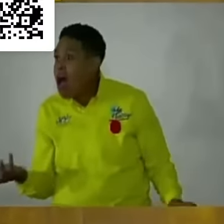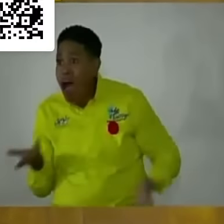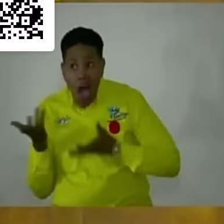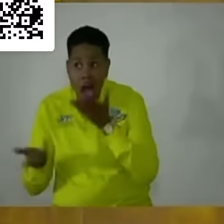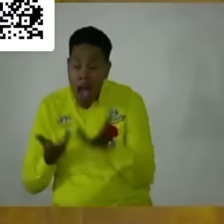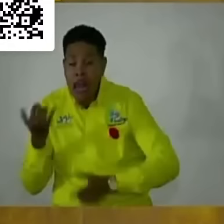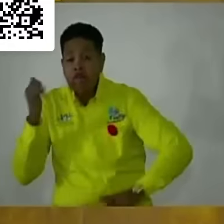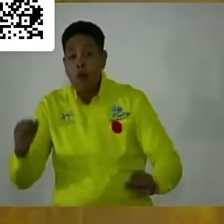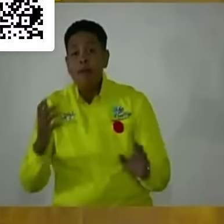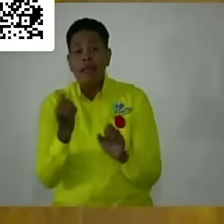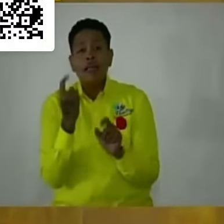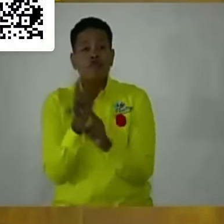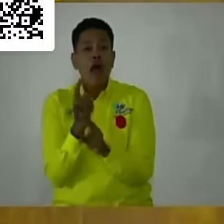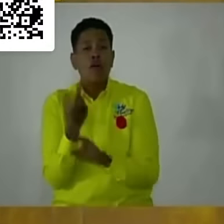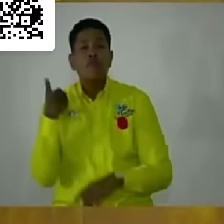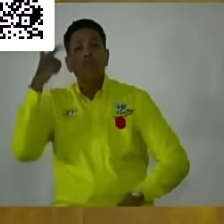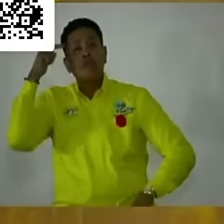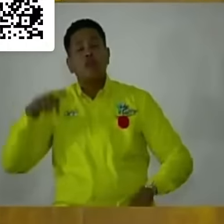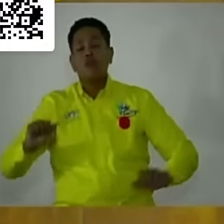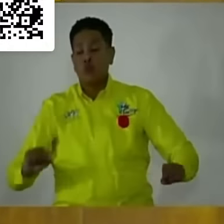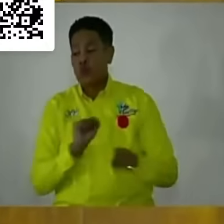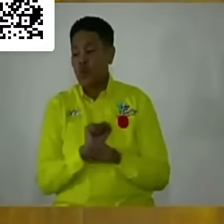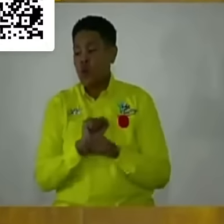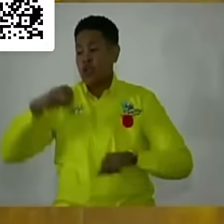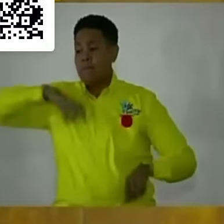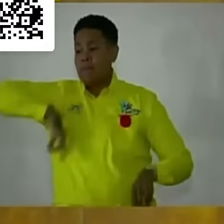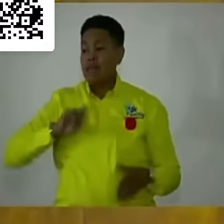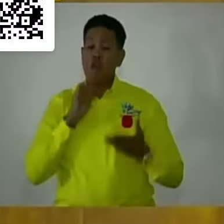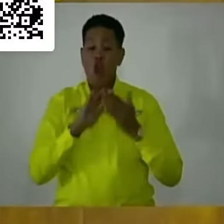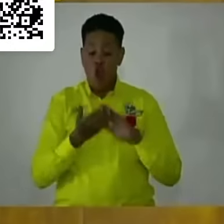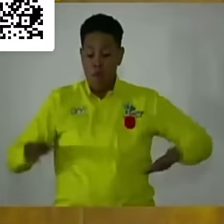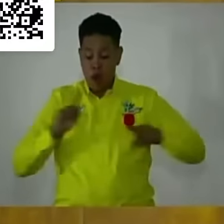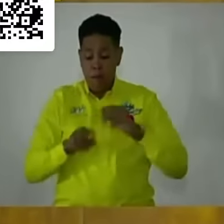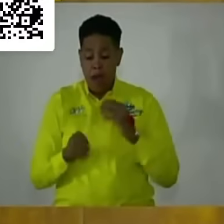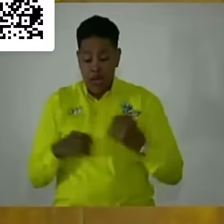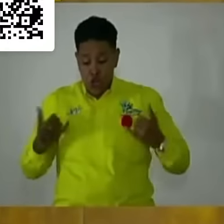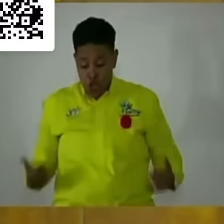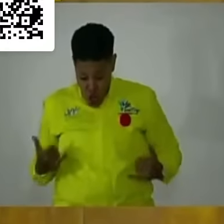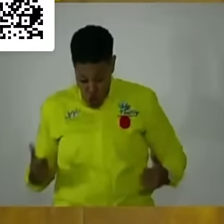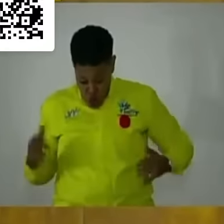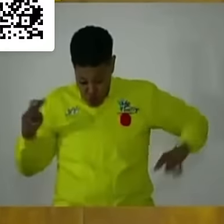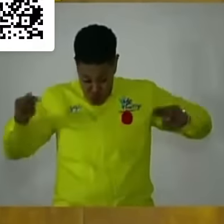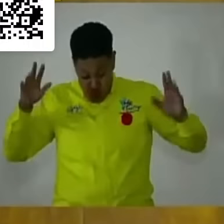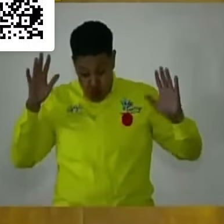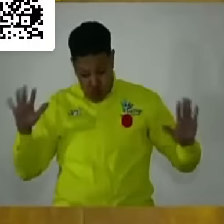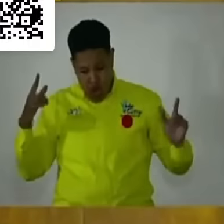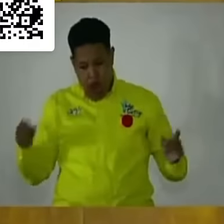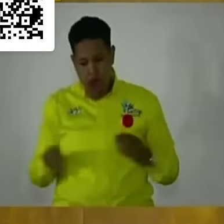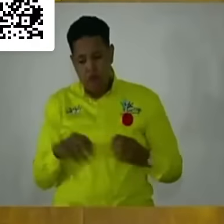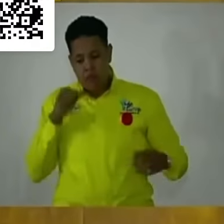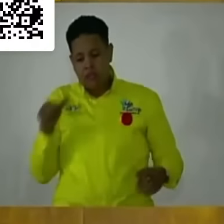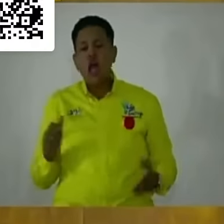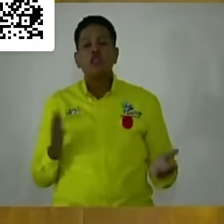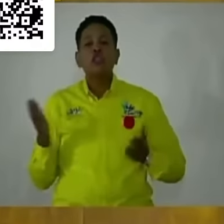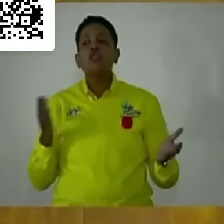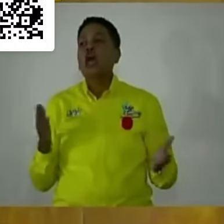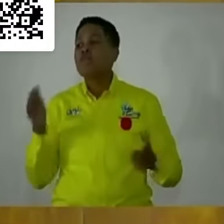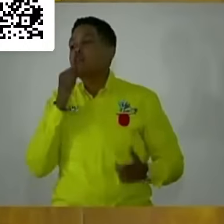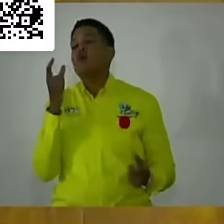it right, I think this could work to the benefit of communities. But as it stands right now, it is not serving, it is not